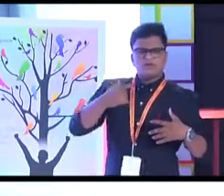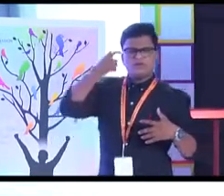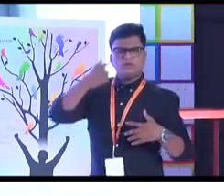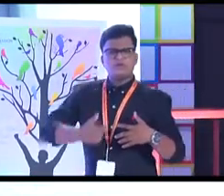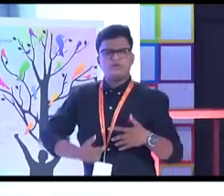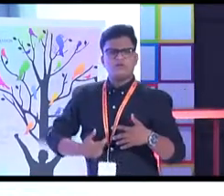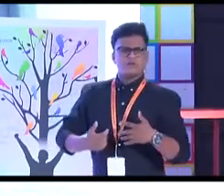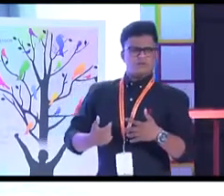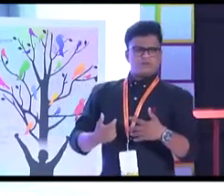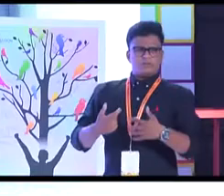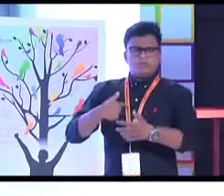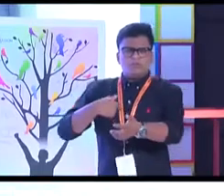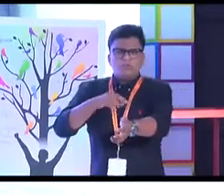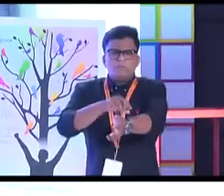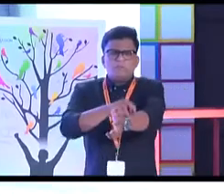just like glass.